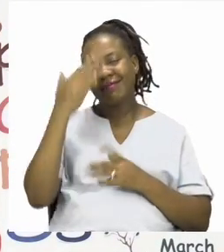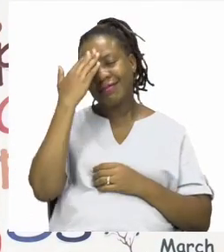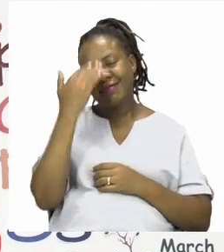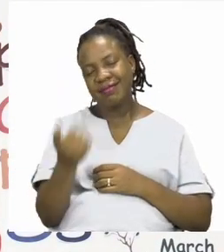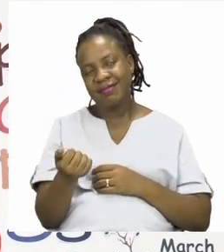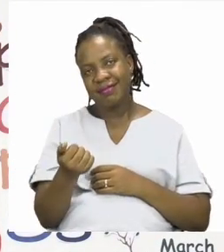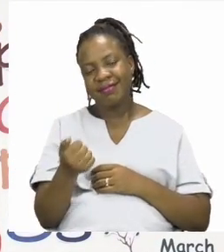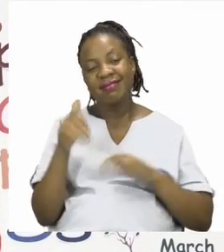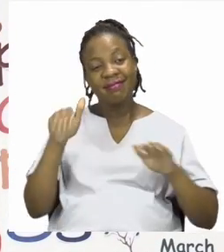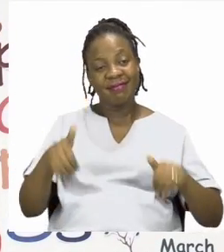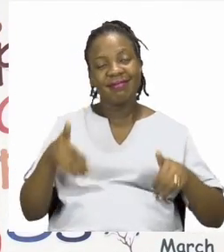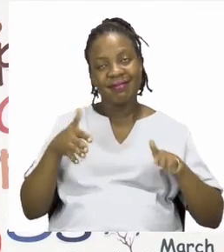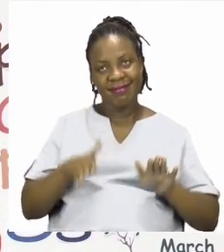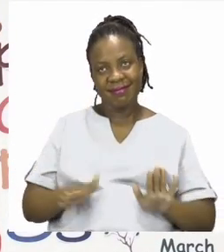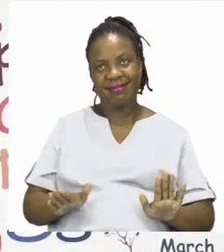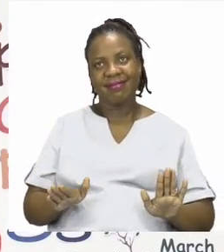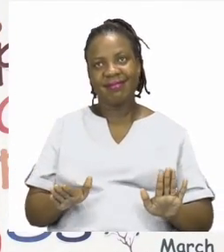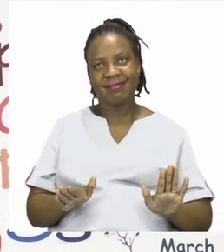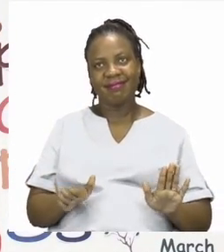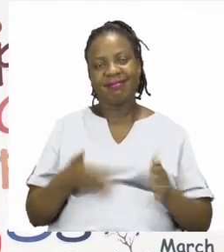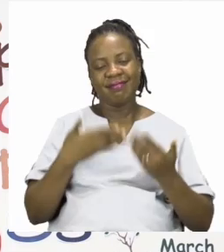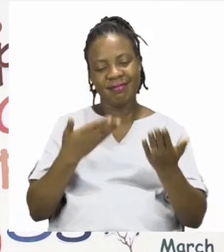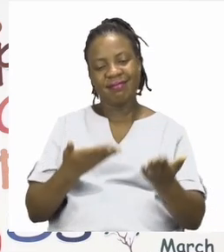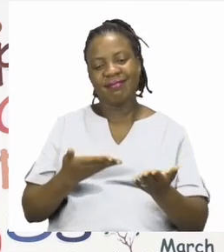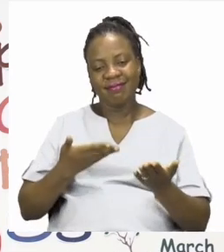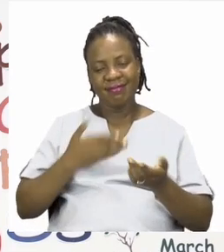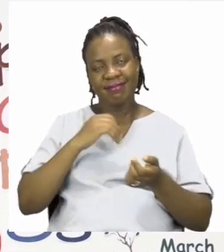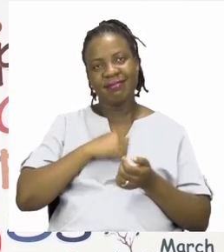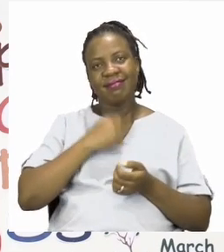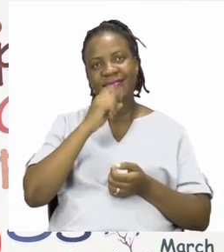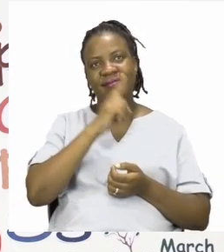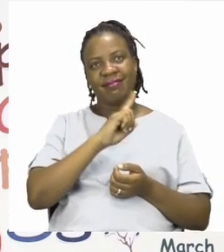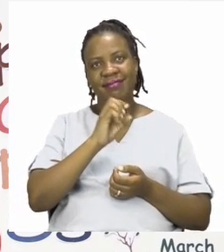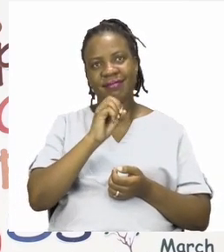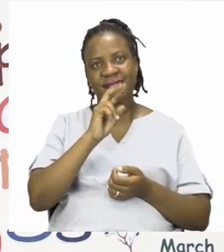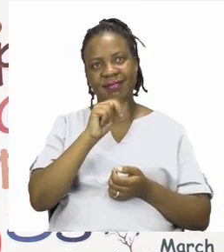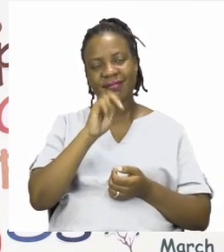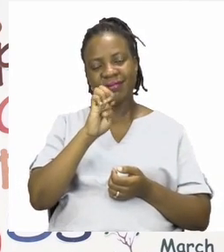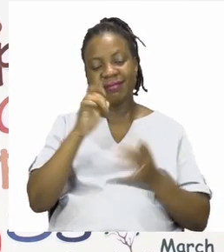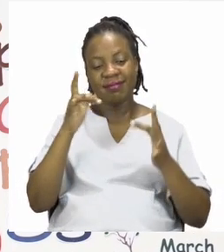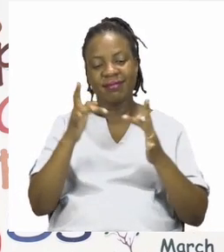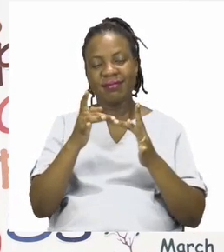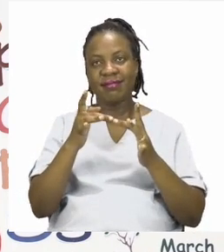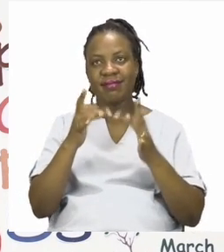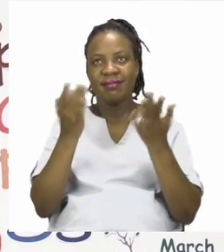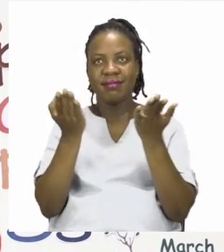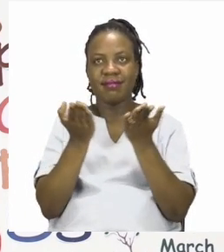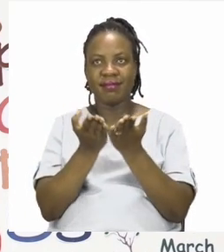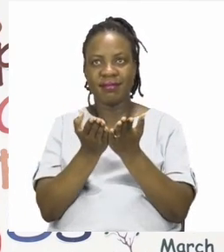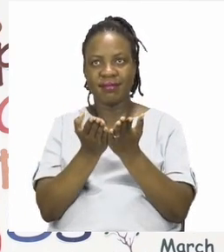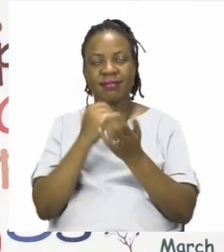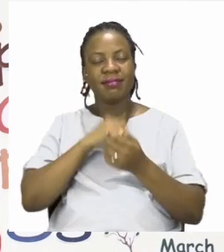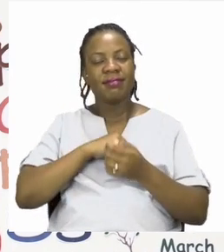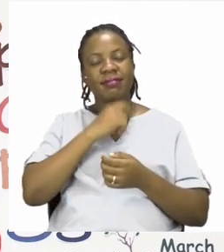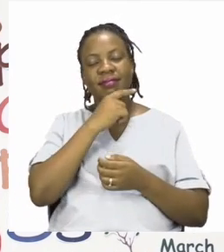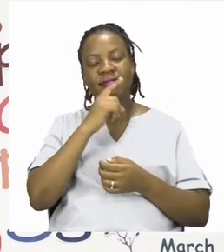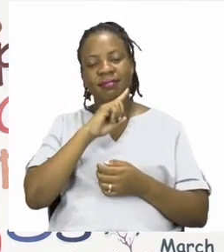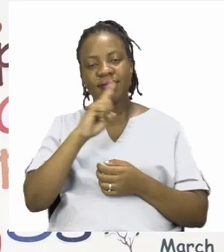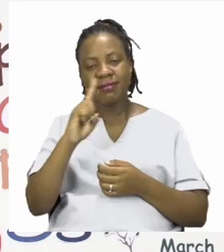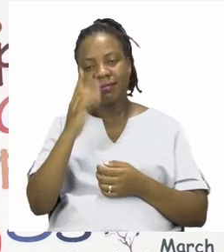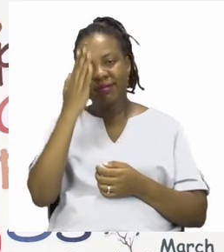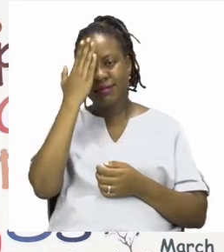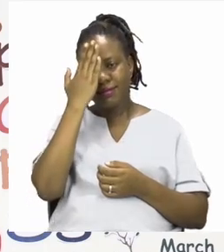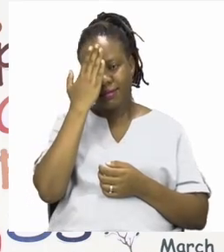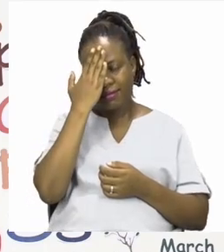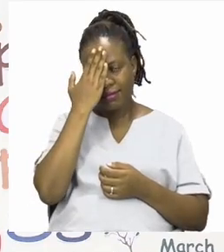Hello boys and girls, welcome to My Zone Online School. I am Teacher Hartung and our